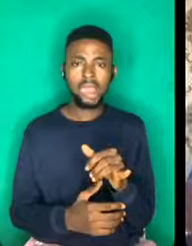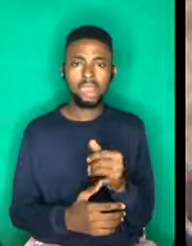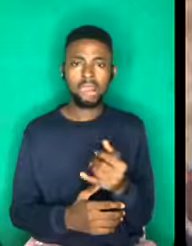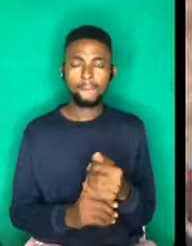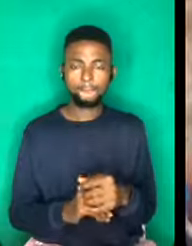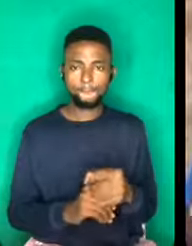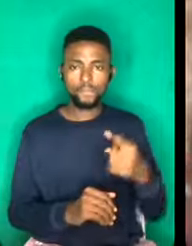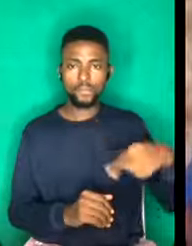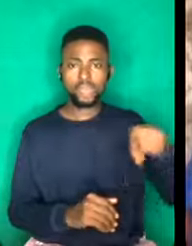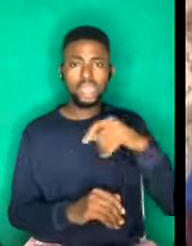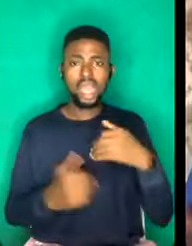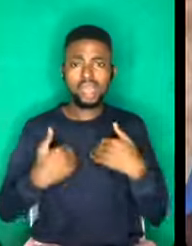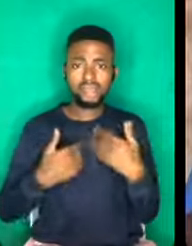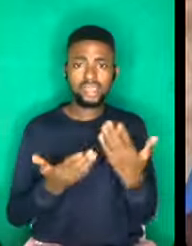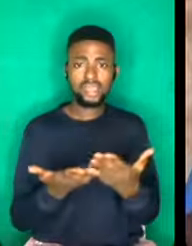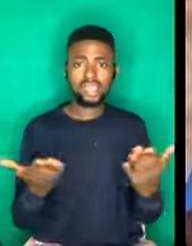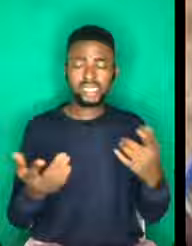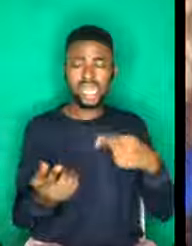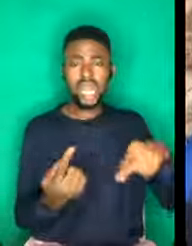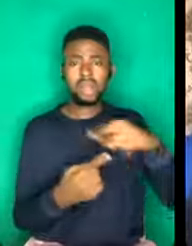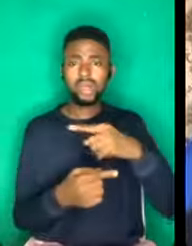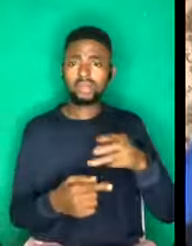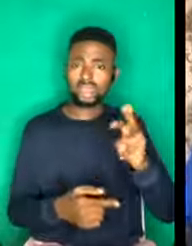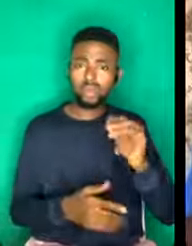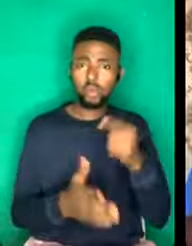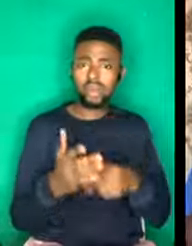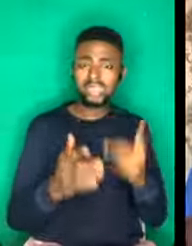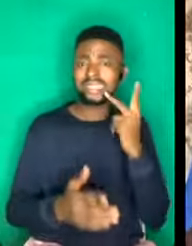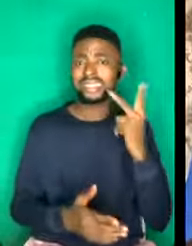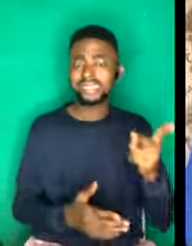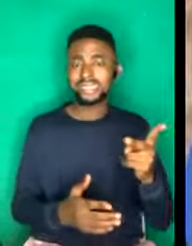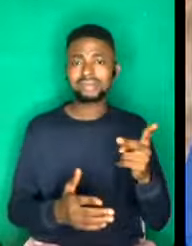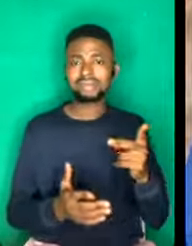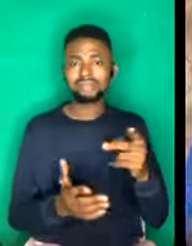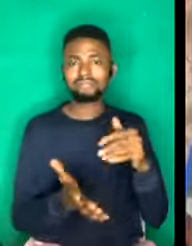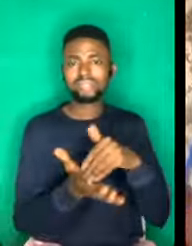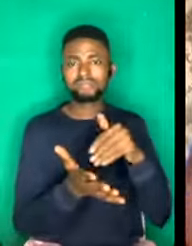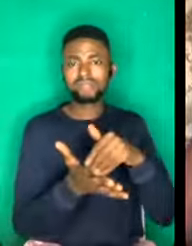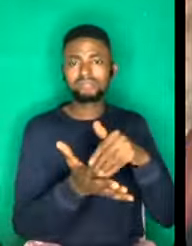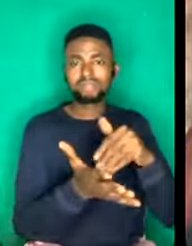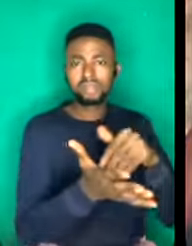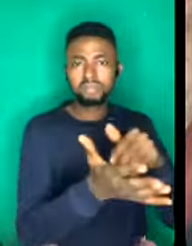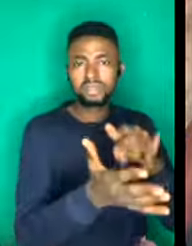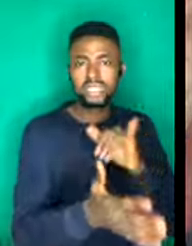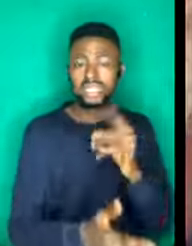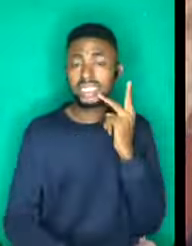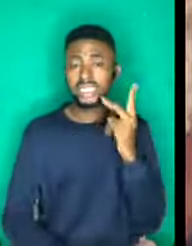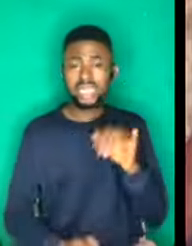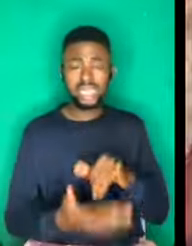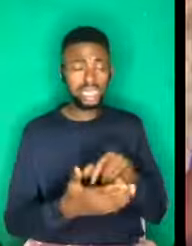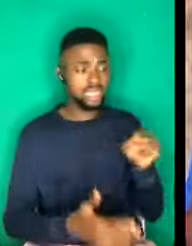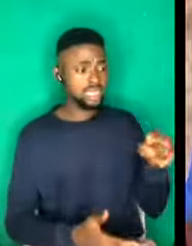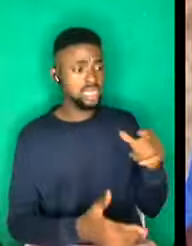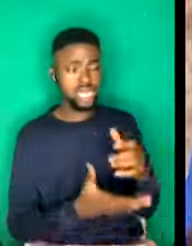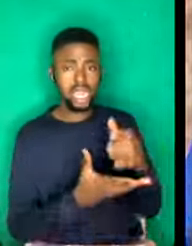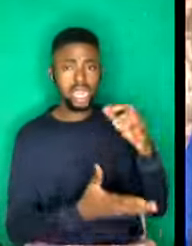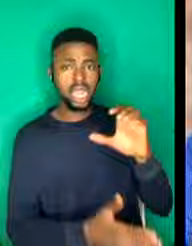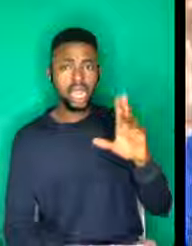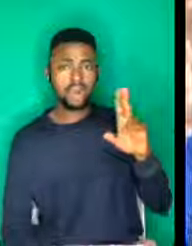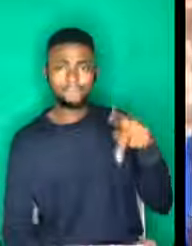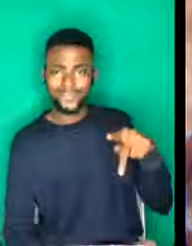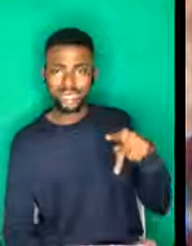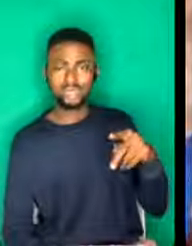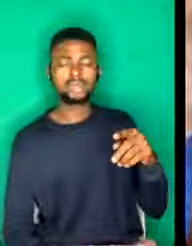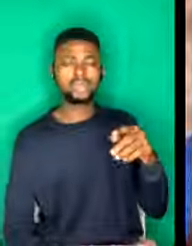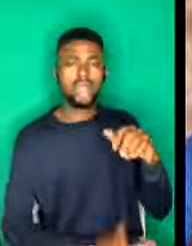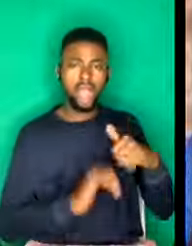things around them, what they've seen over time. They have seen it. This is a cup, how it is used to drink water and all that. You bring that